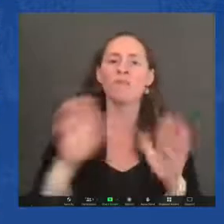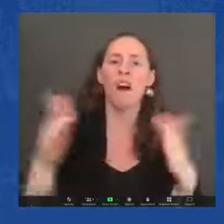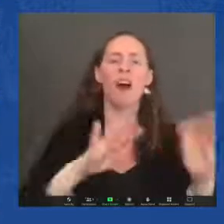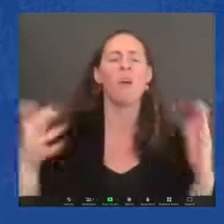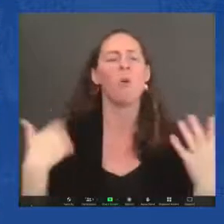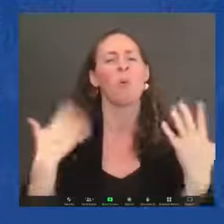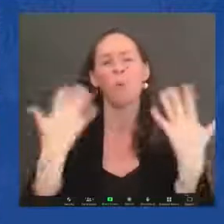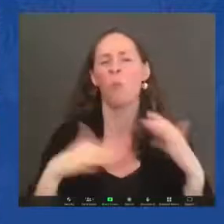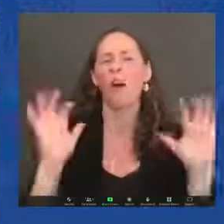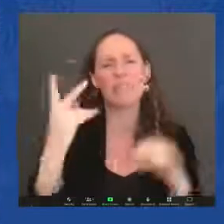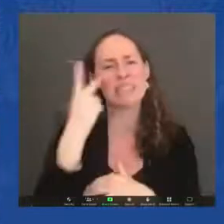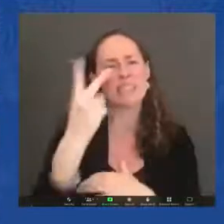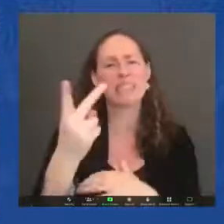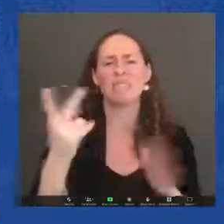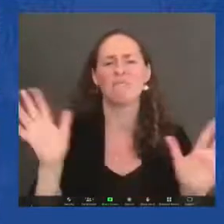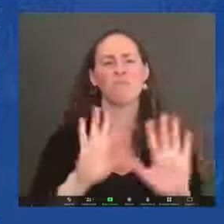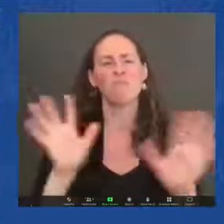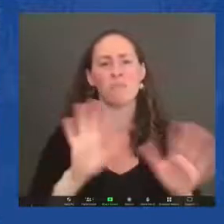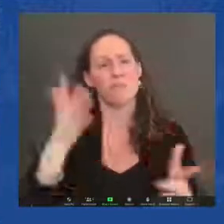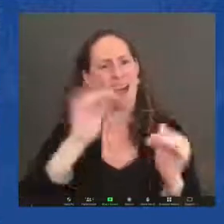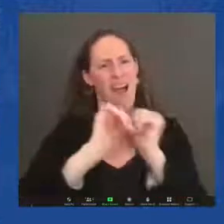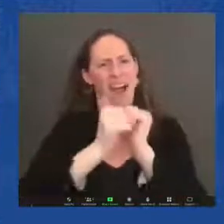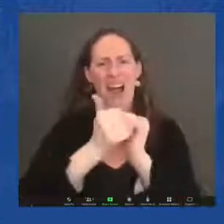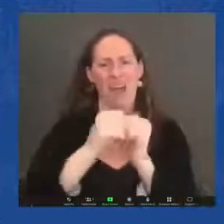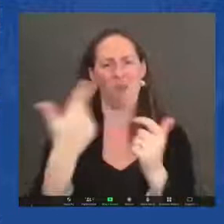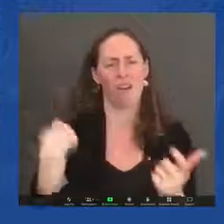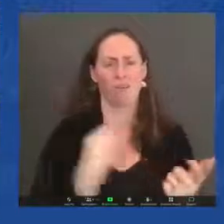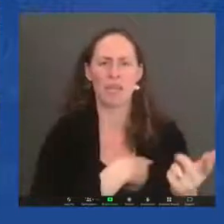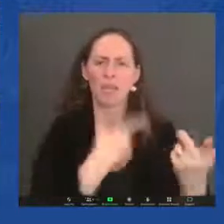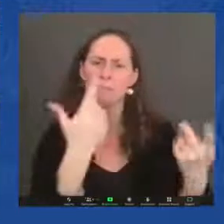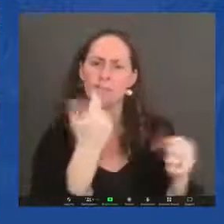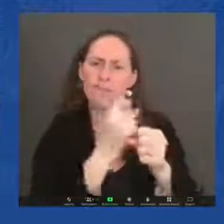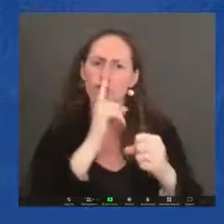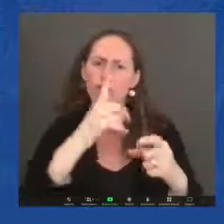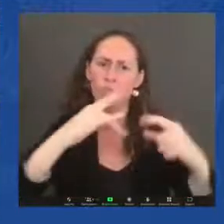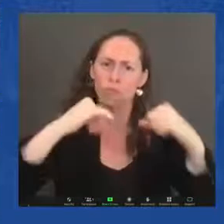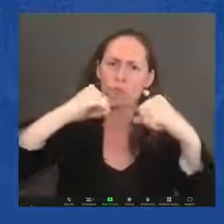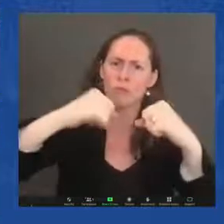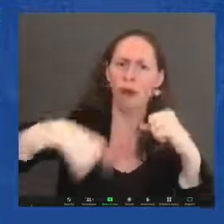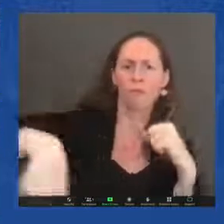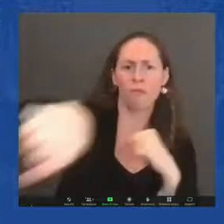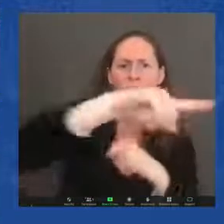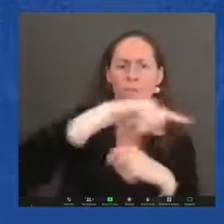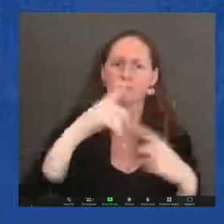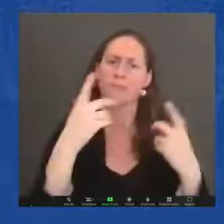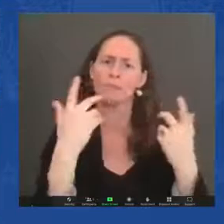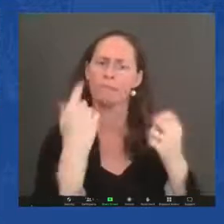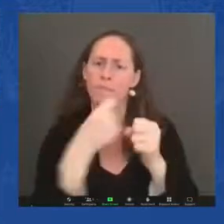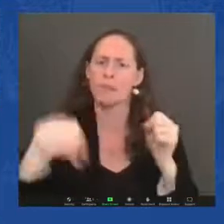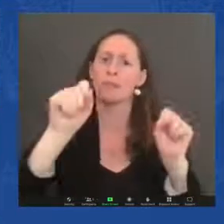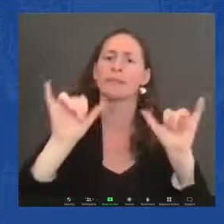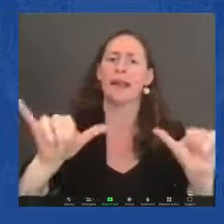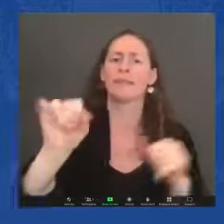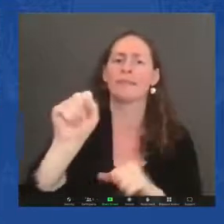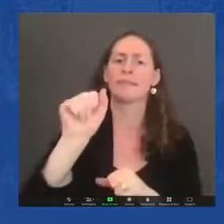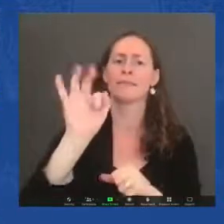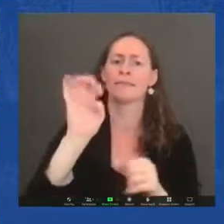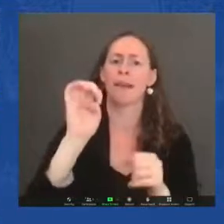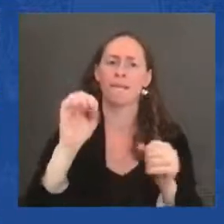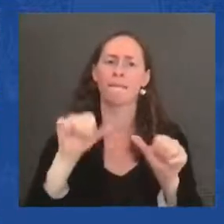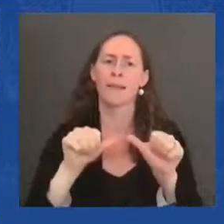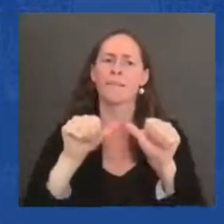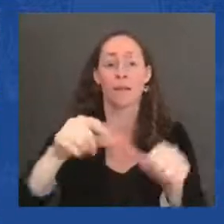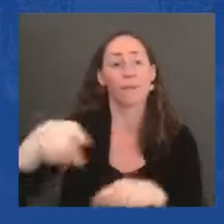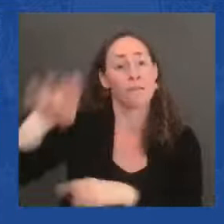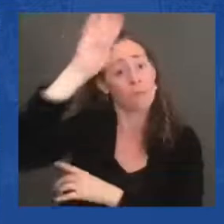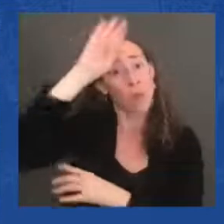Firefighters have as many injuries and lose as many people as police officers do. But the only thing that really matters is if